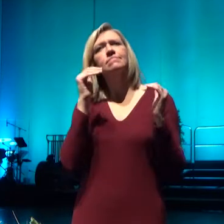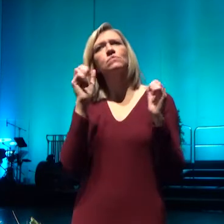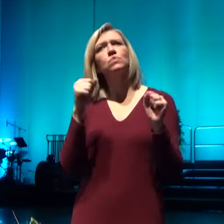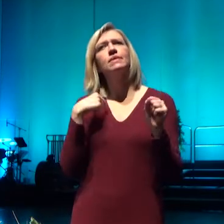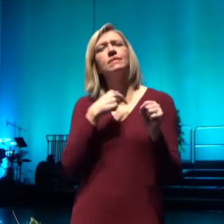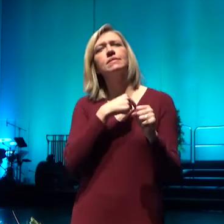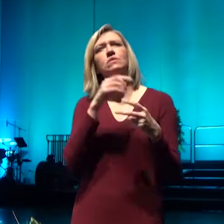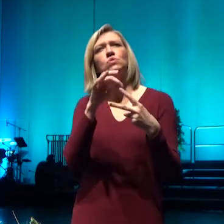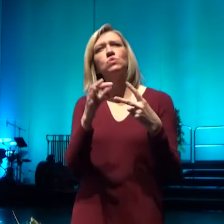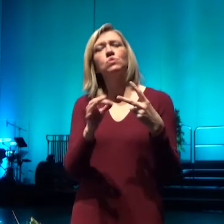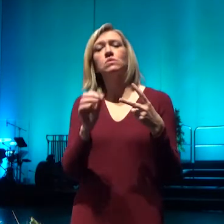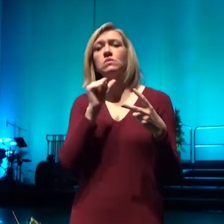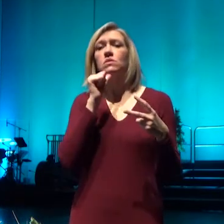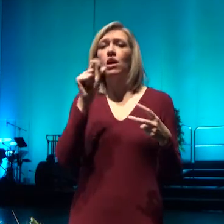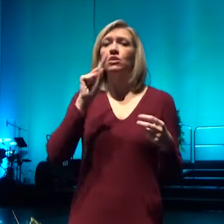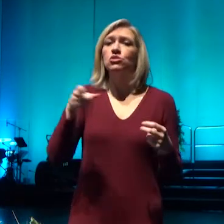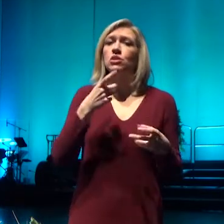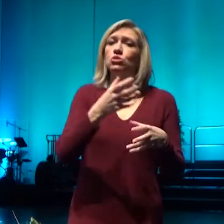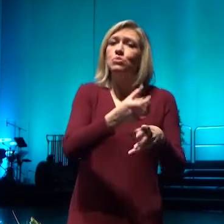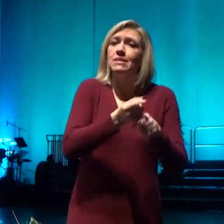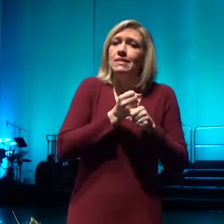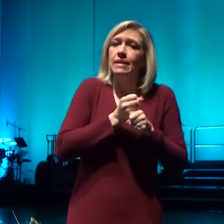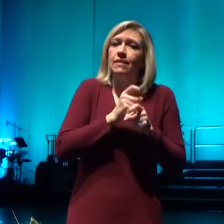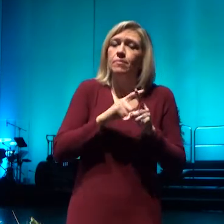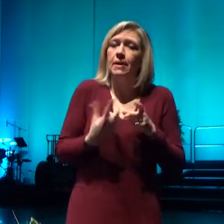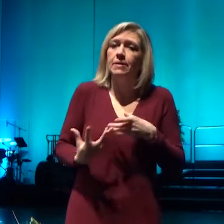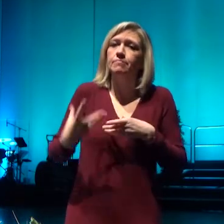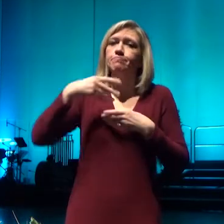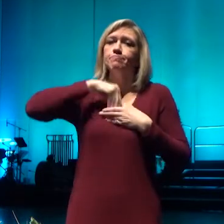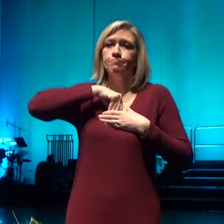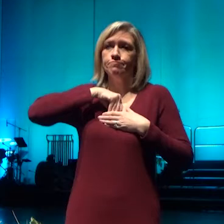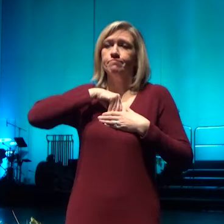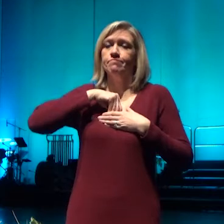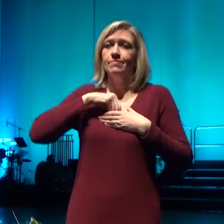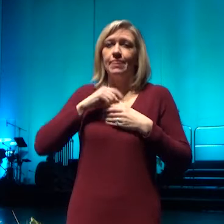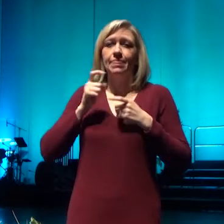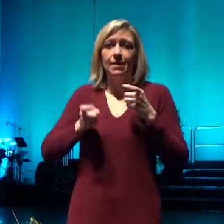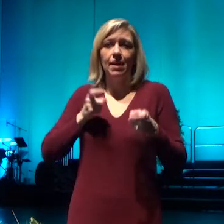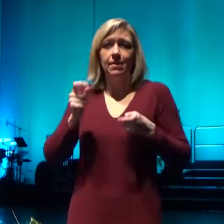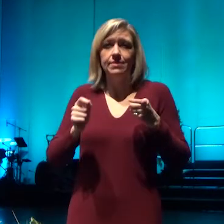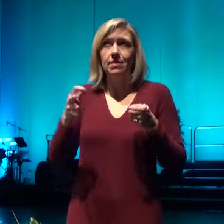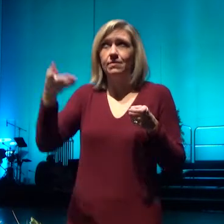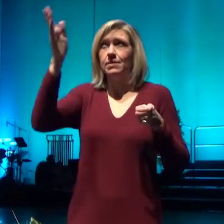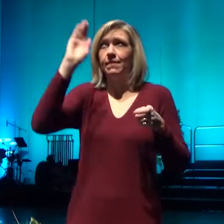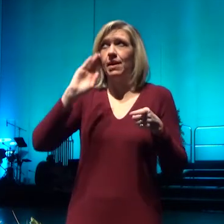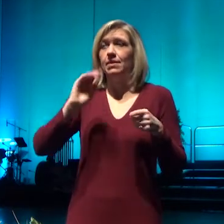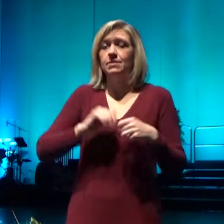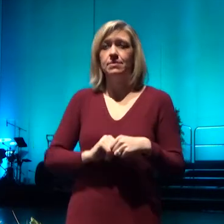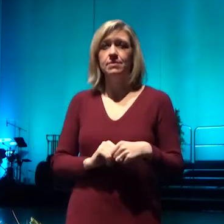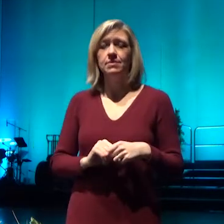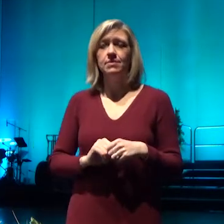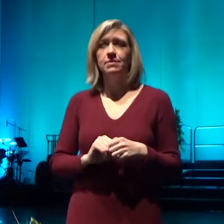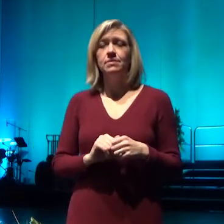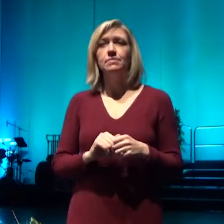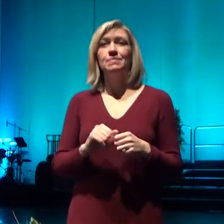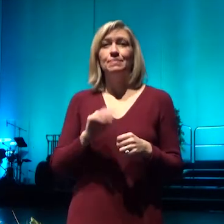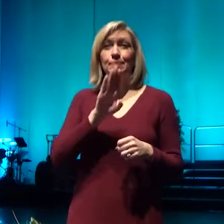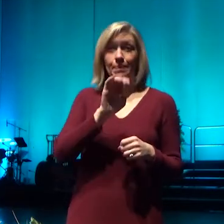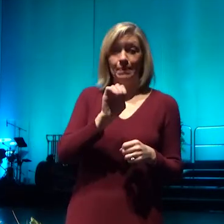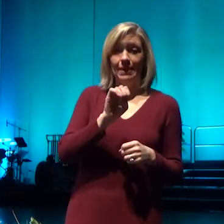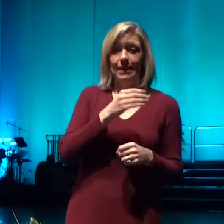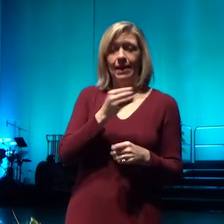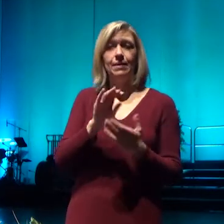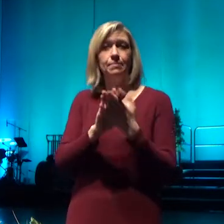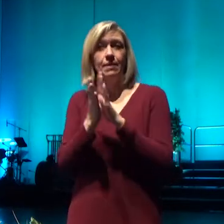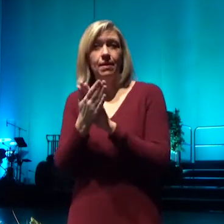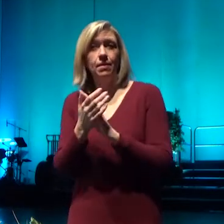just receive, but embody the gifts of the divine, to be and